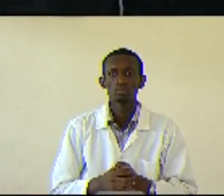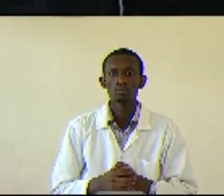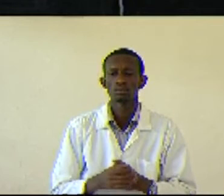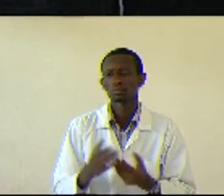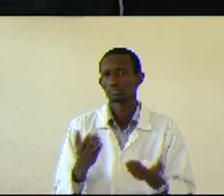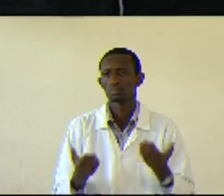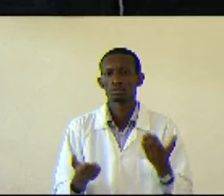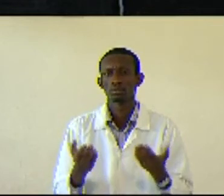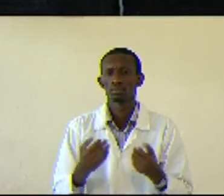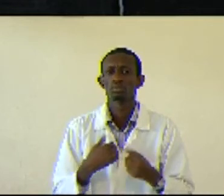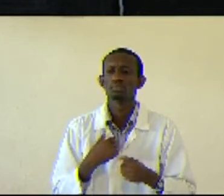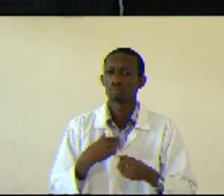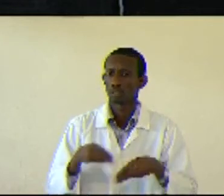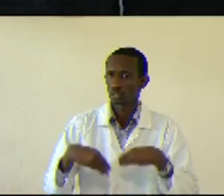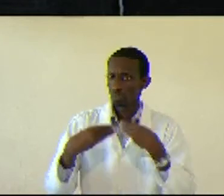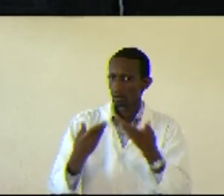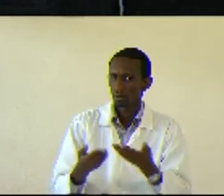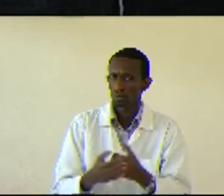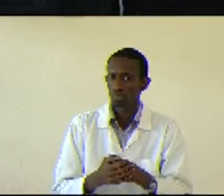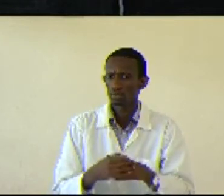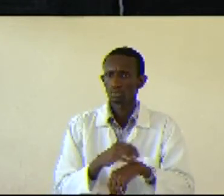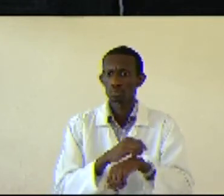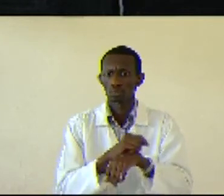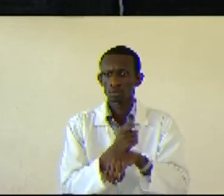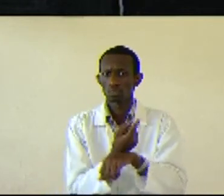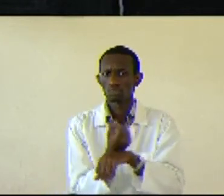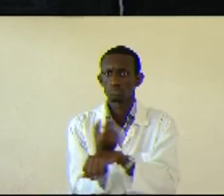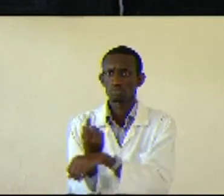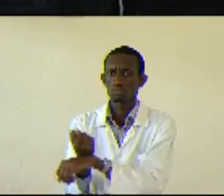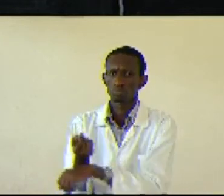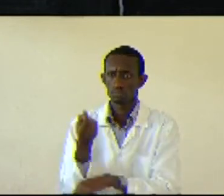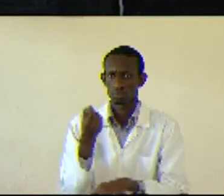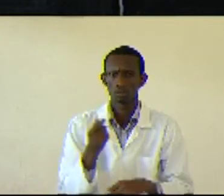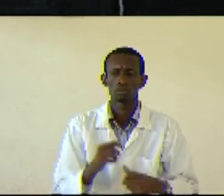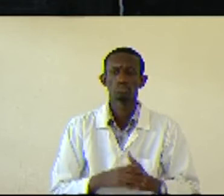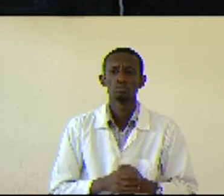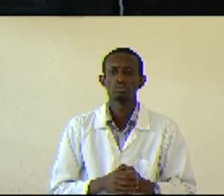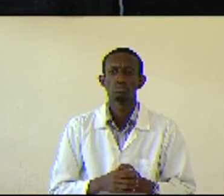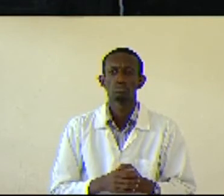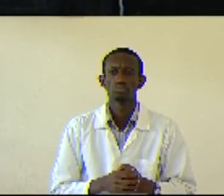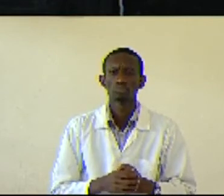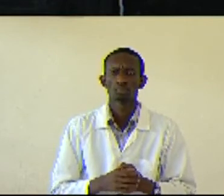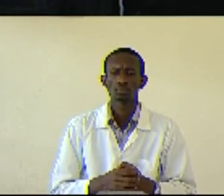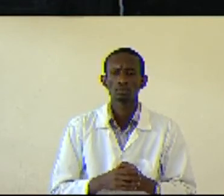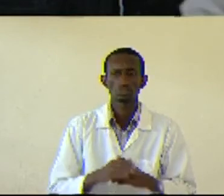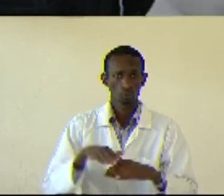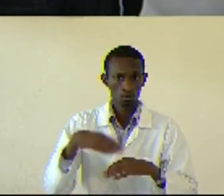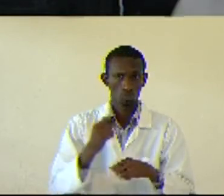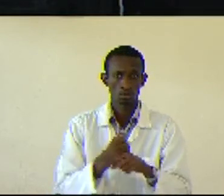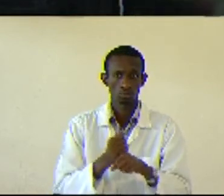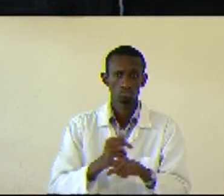Maybe let me give you a few seconds, and we find the answers on